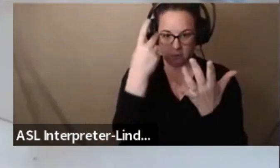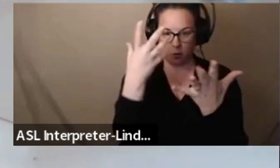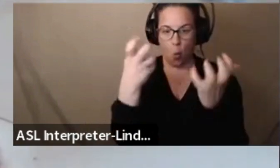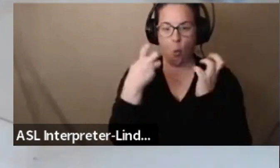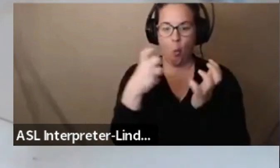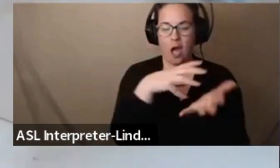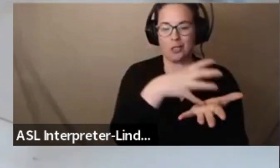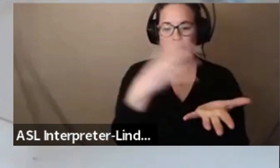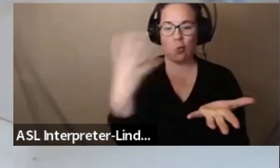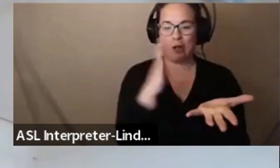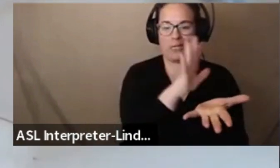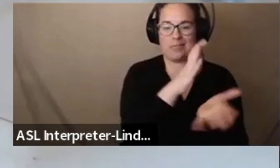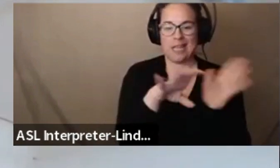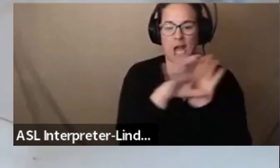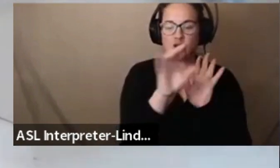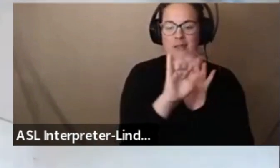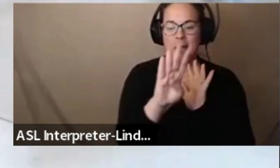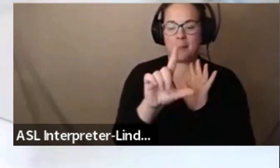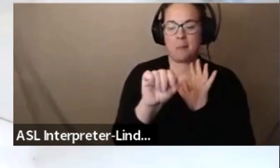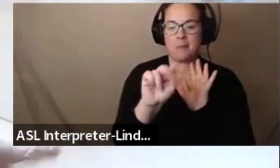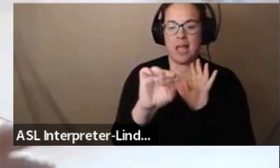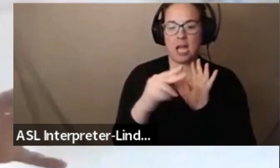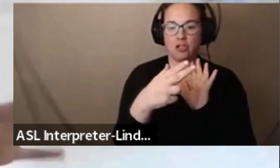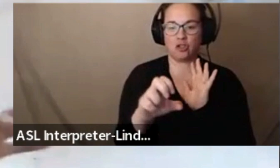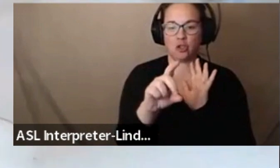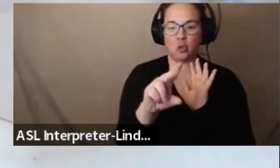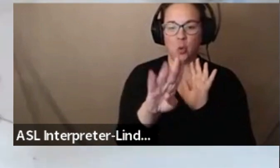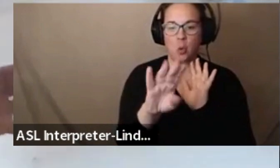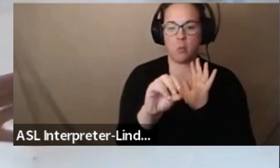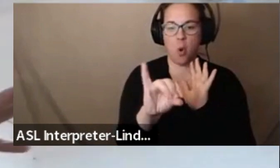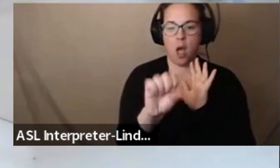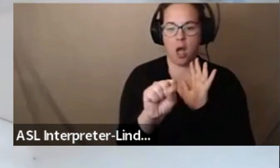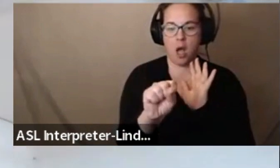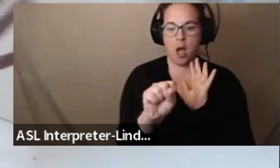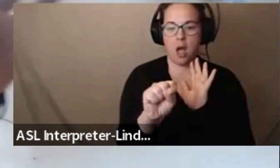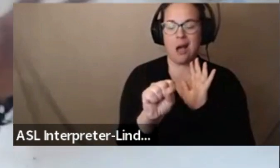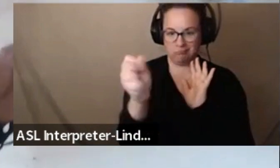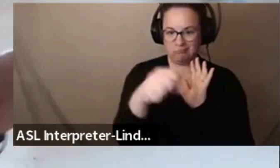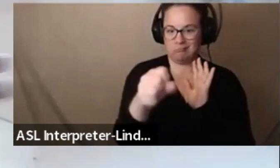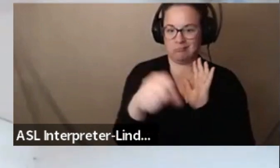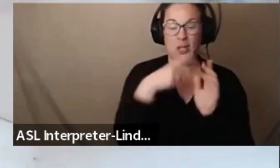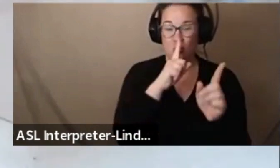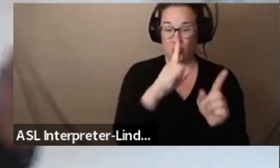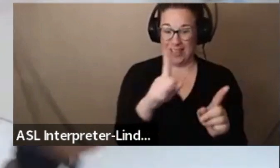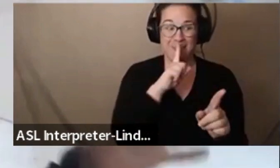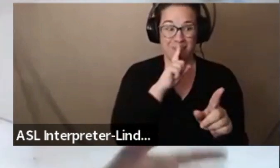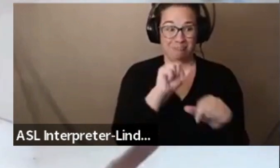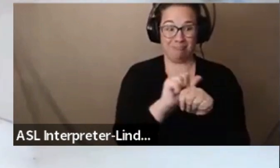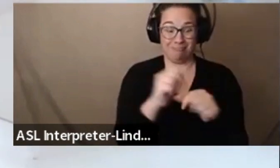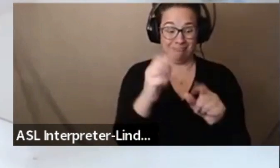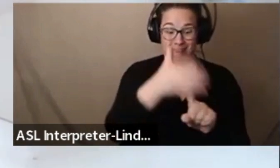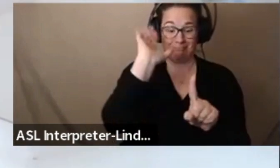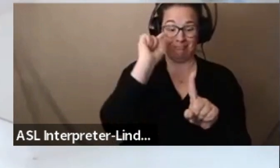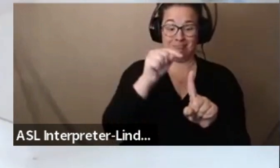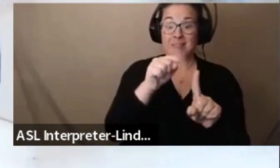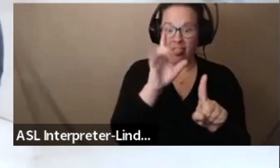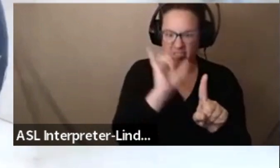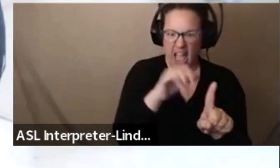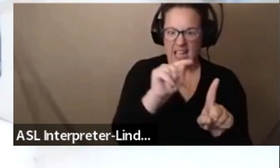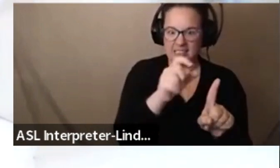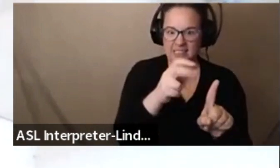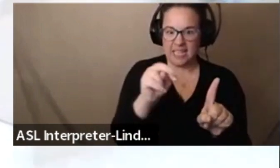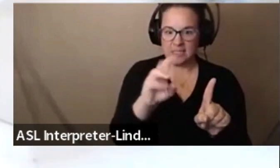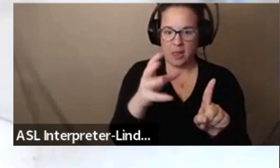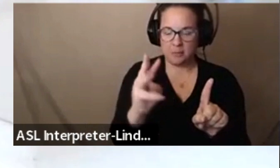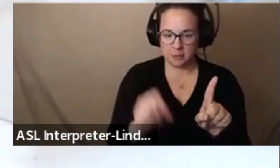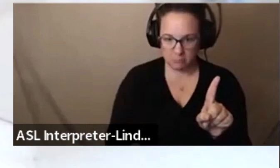well, you know, because Orsino's supposed to still like her. Maybe they're going poly. Maybe it's you know, there's a lot